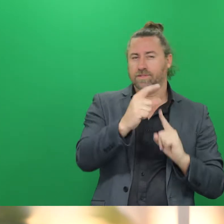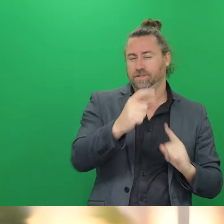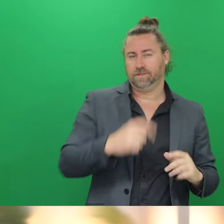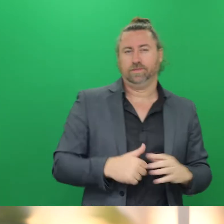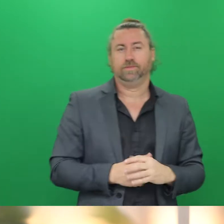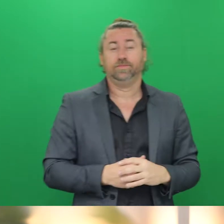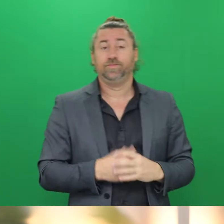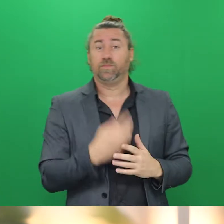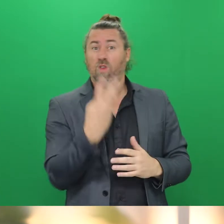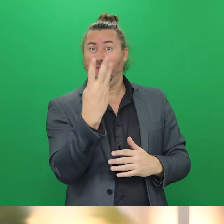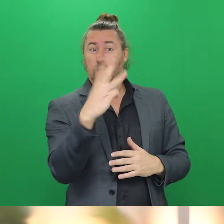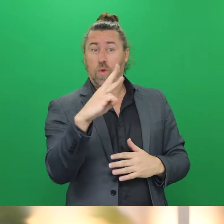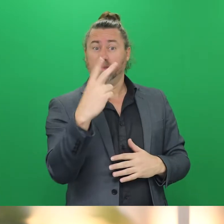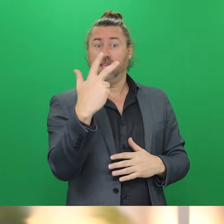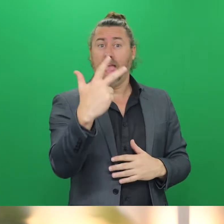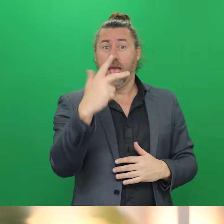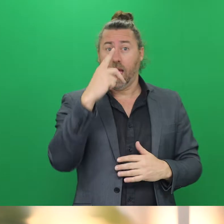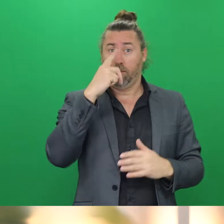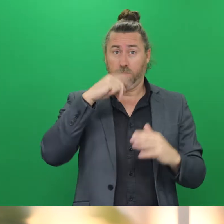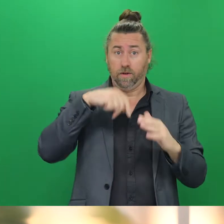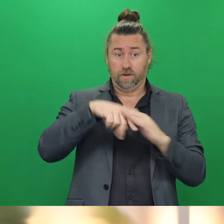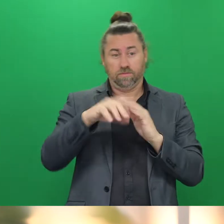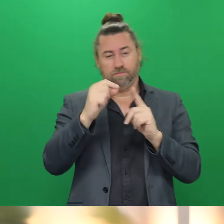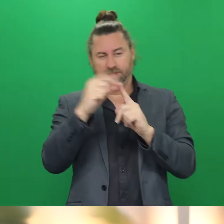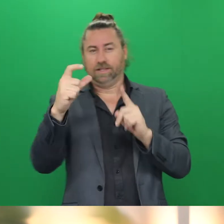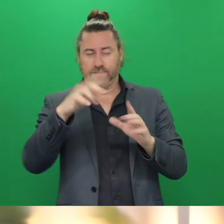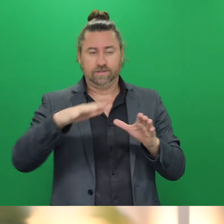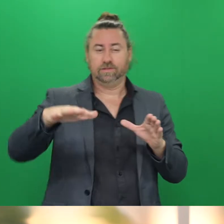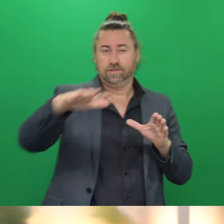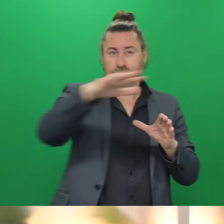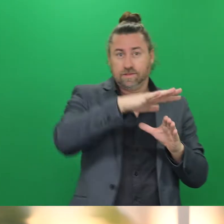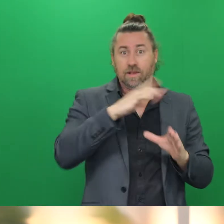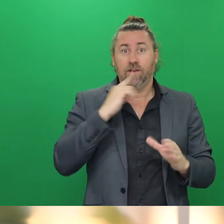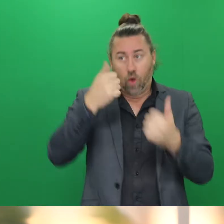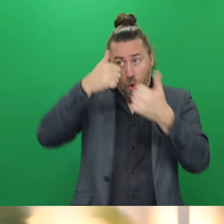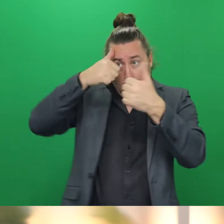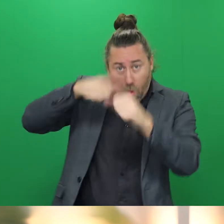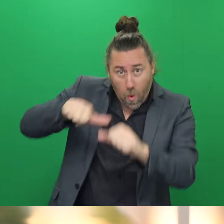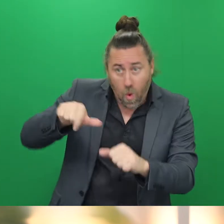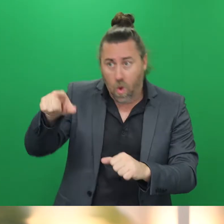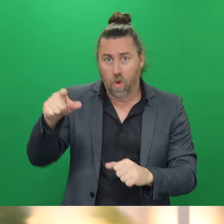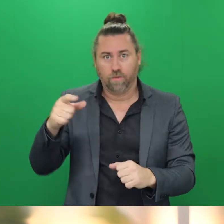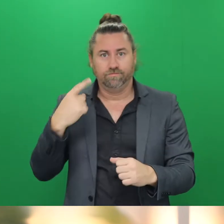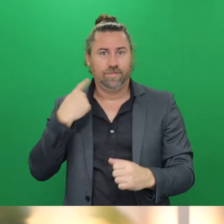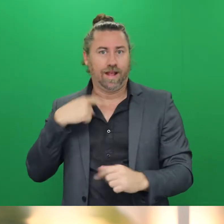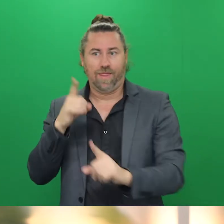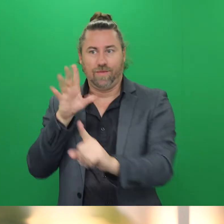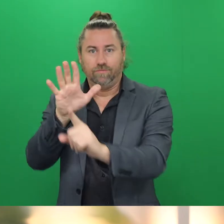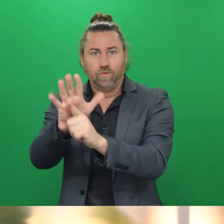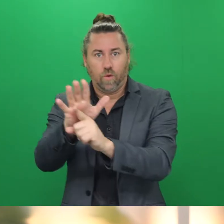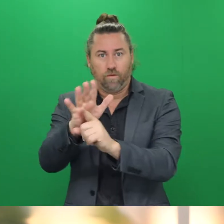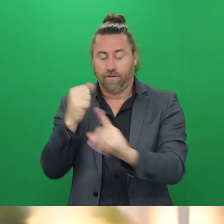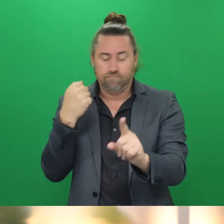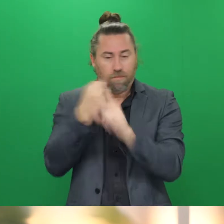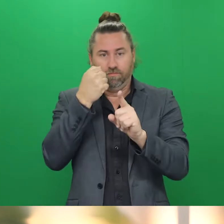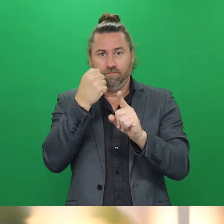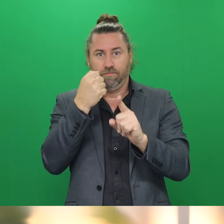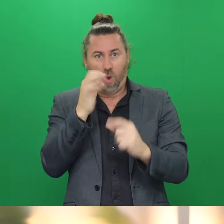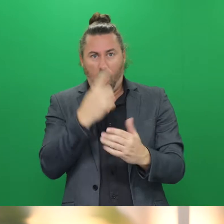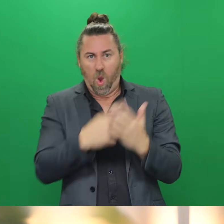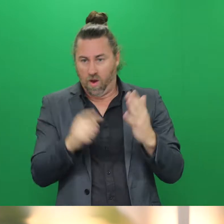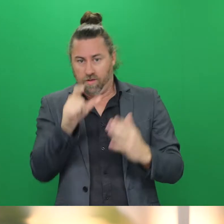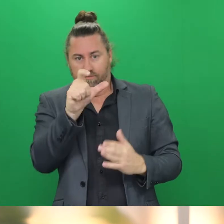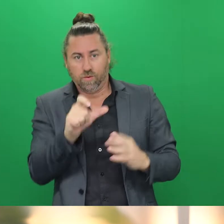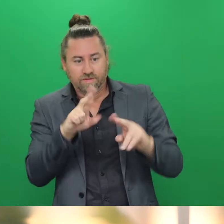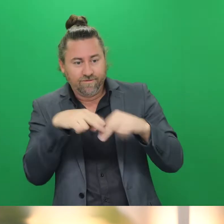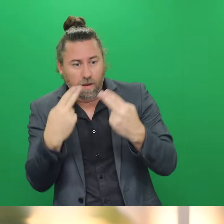38% of Australians were close to someone who had attempted or died by suicide, a tragedy which impacts family, friends and